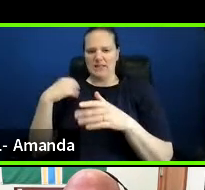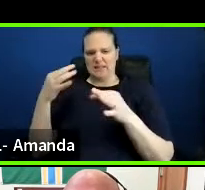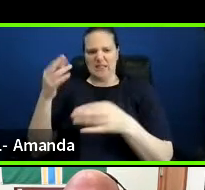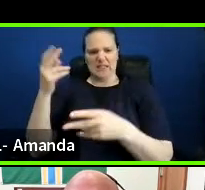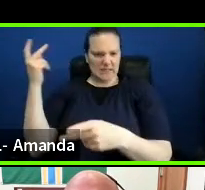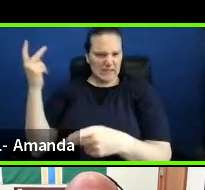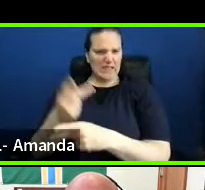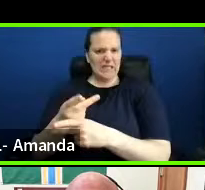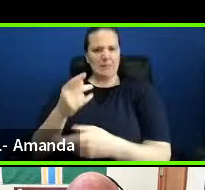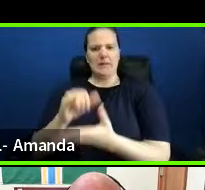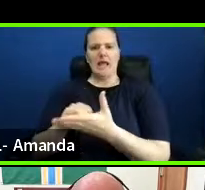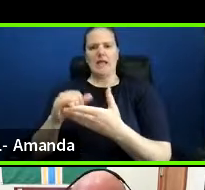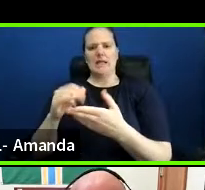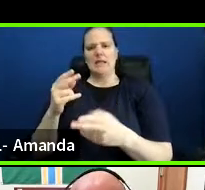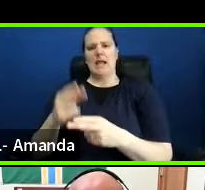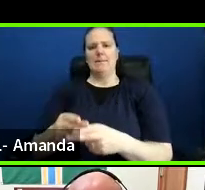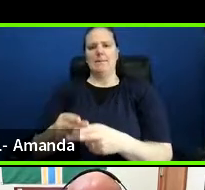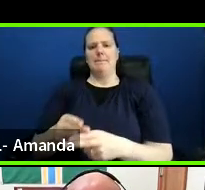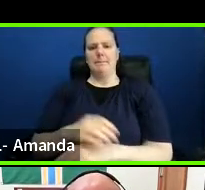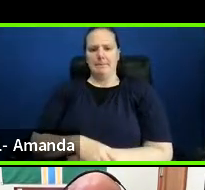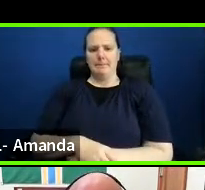name.